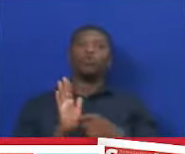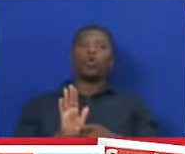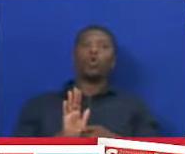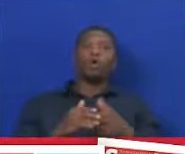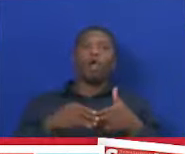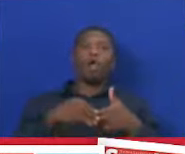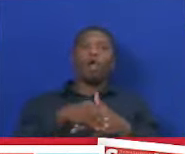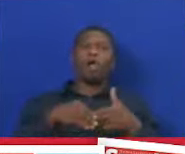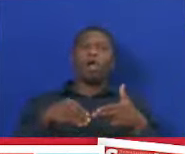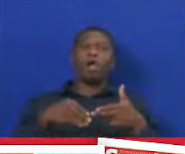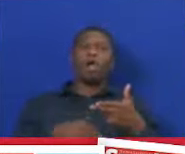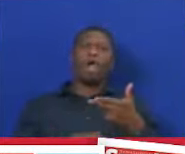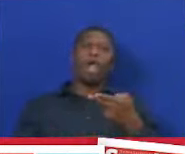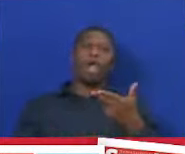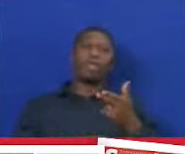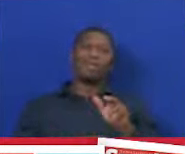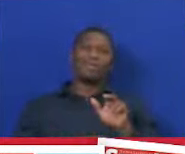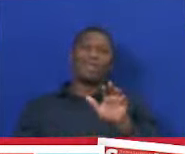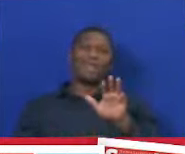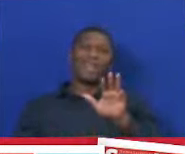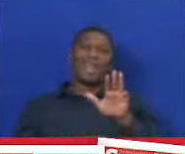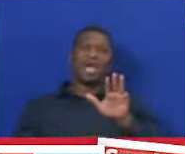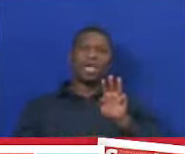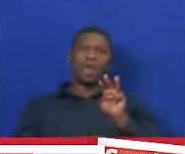that was placed on his pedestal.